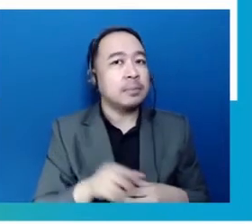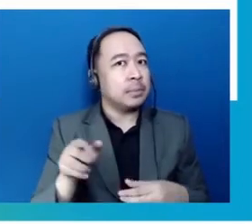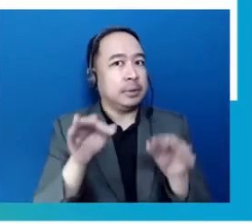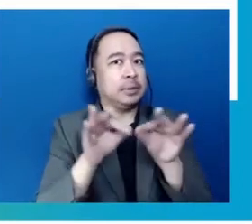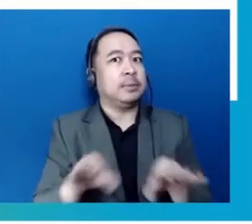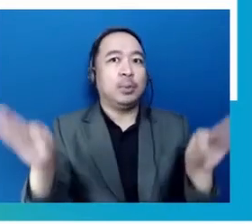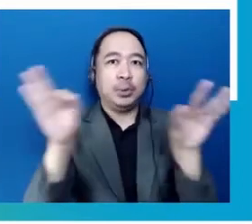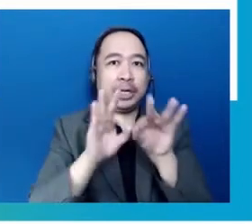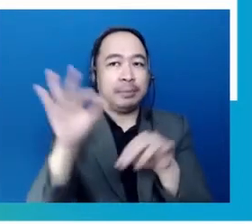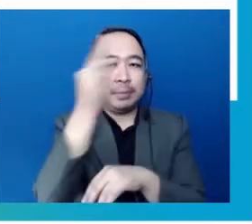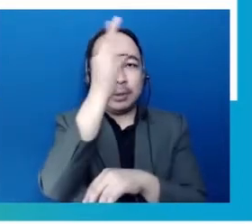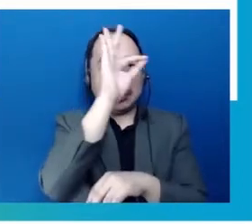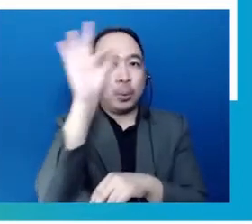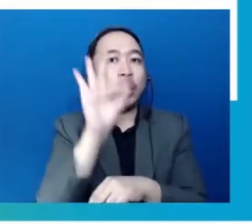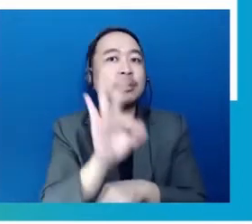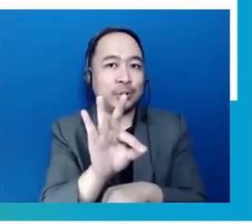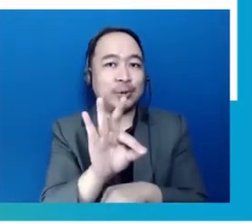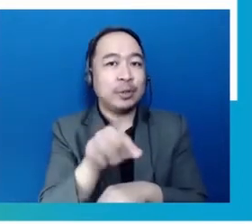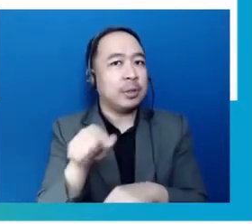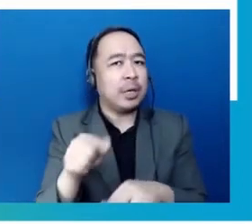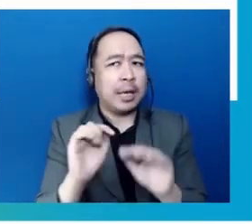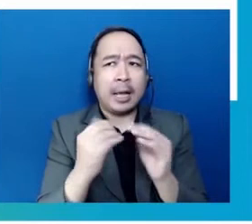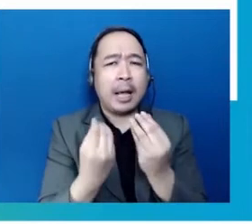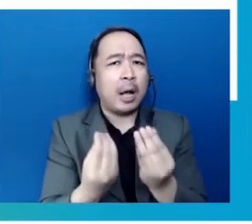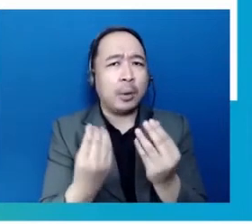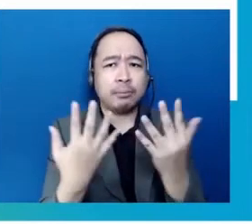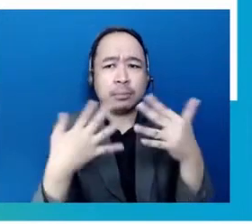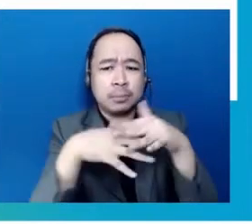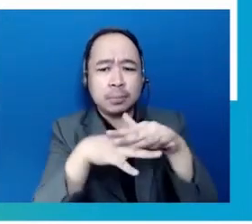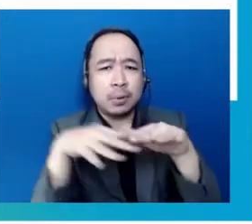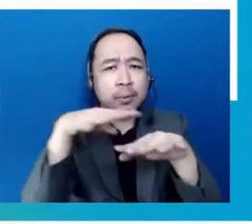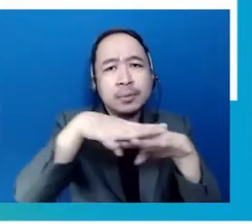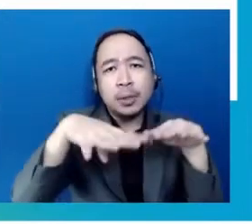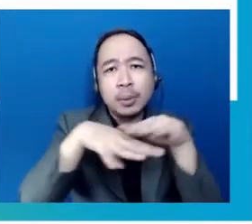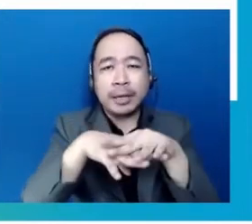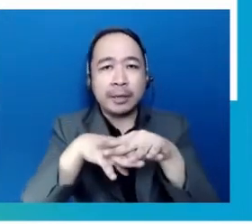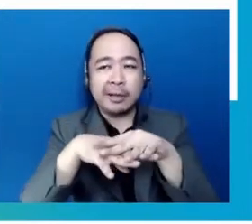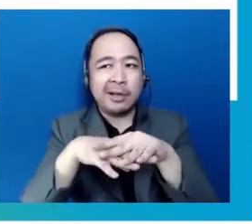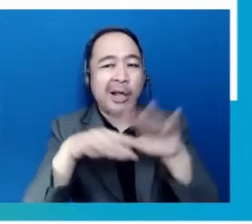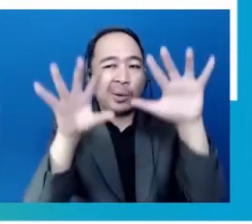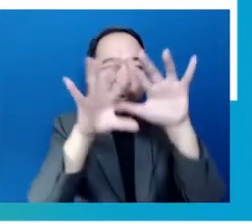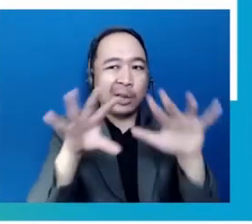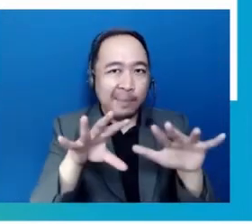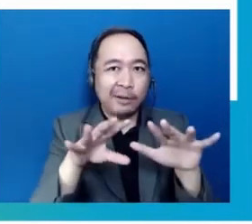question about the intersection of climate action and social